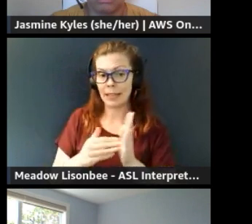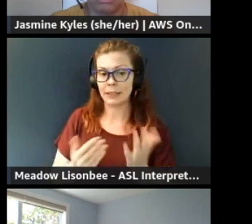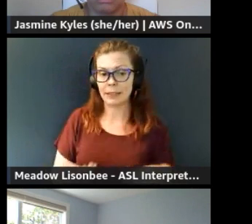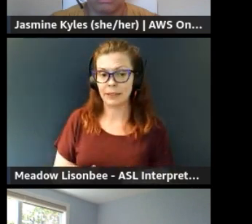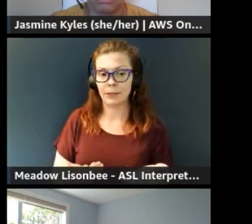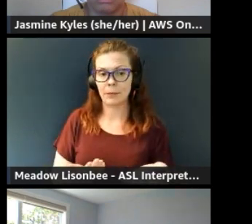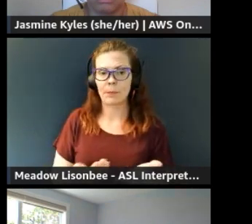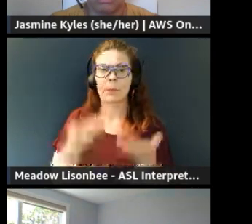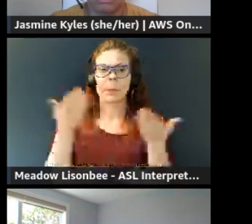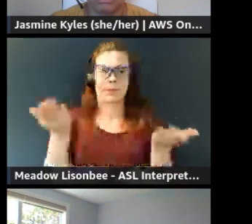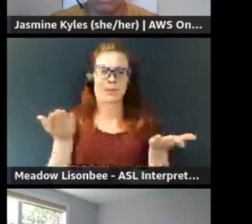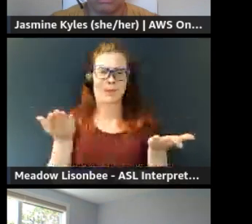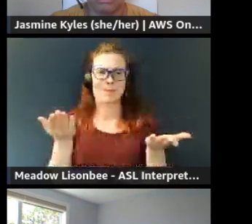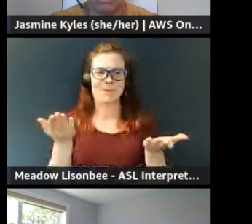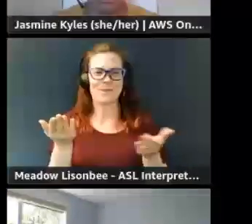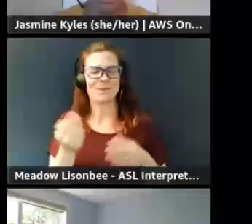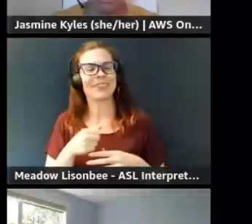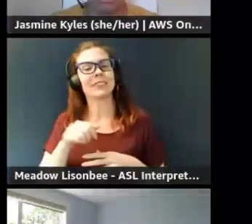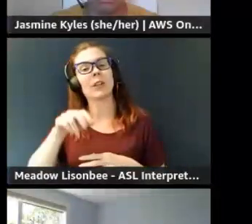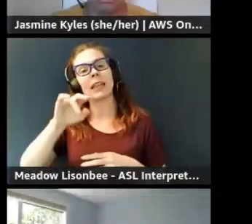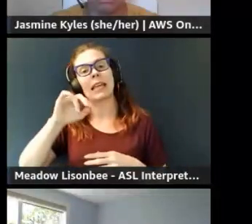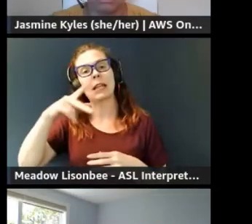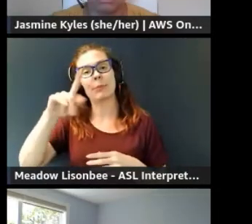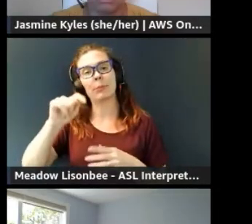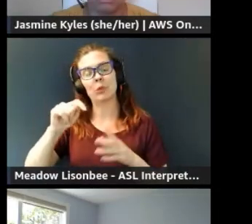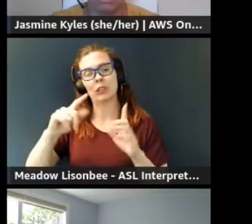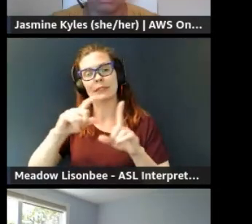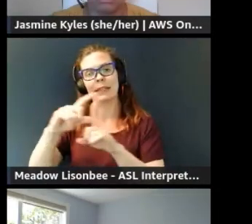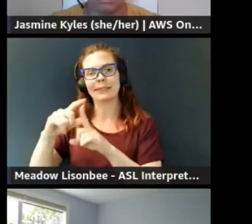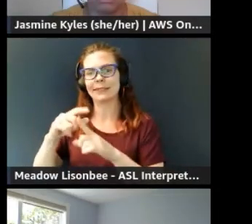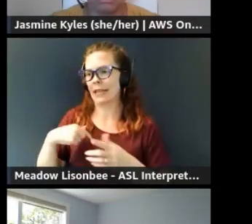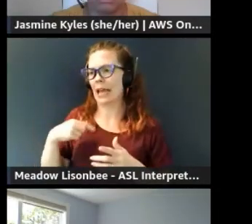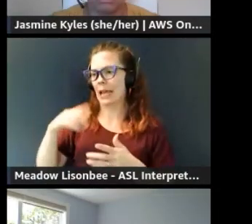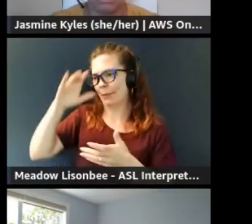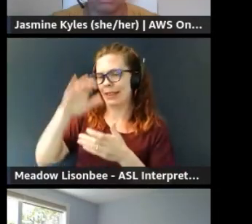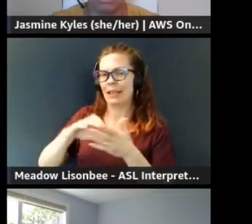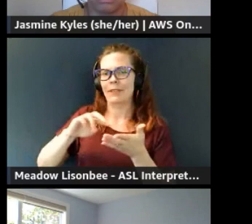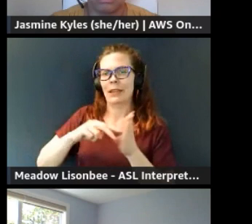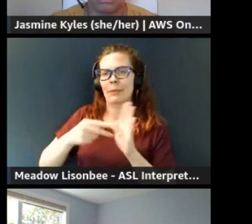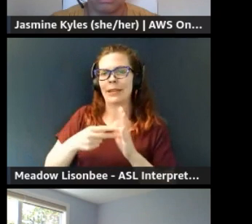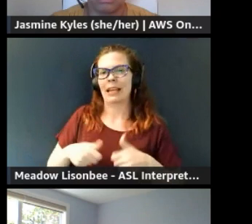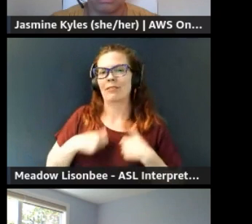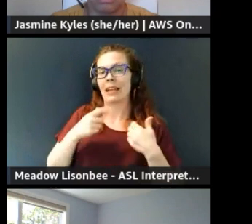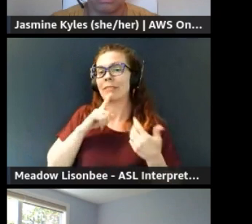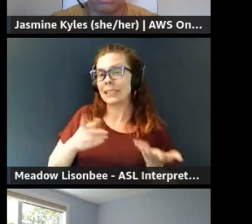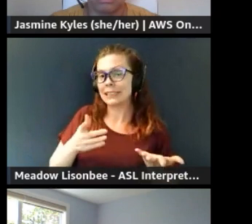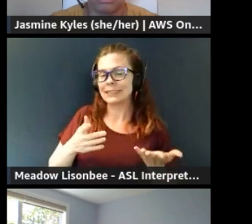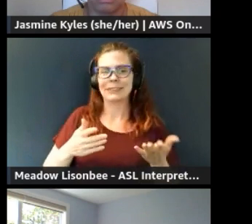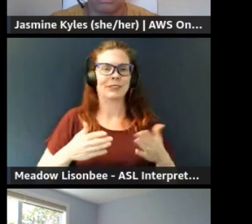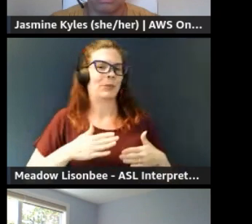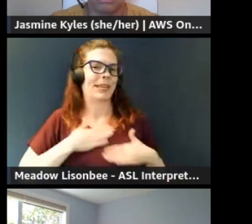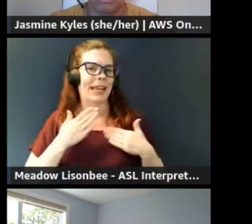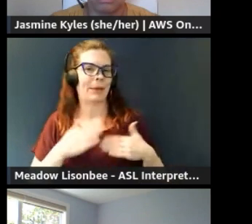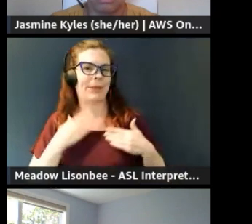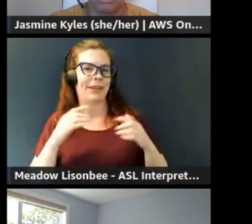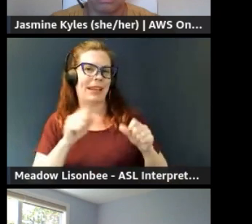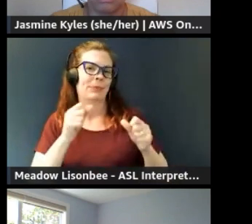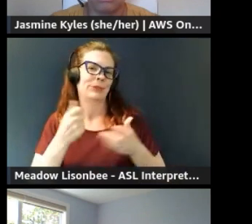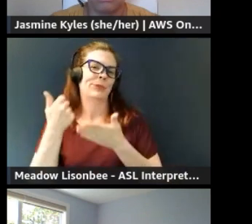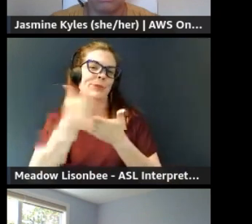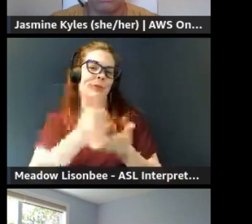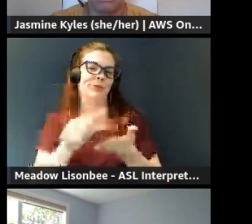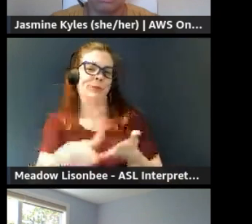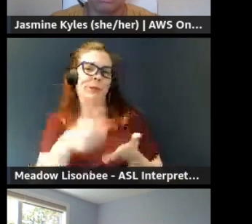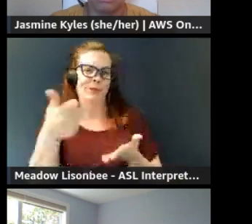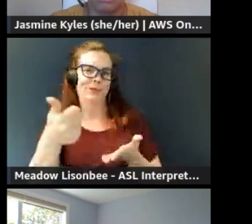And here we go. So we get the input text, I believe the meaning of life is to be happy and to be able to help others. And